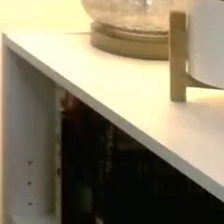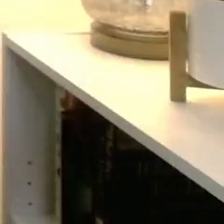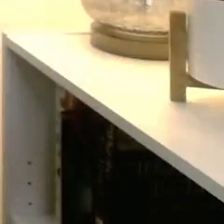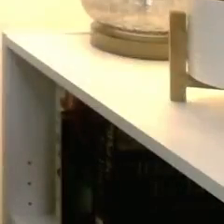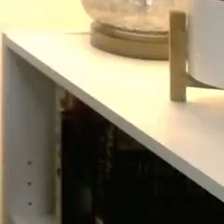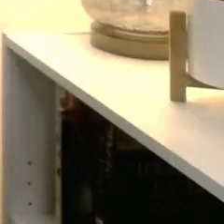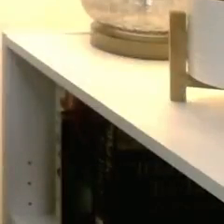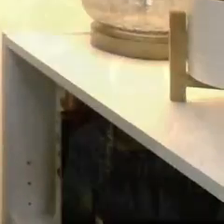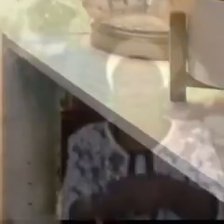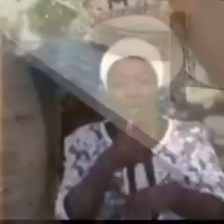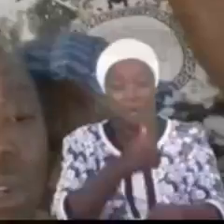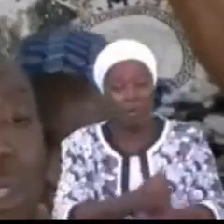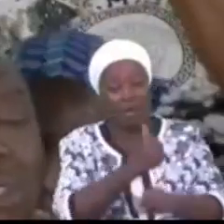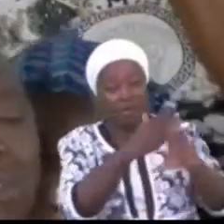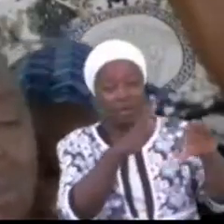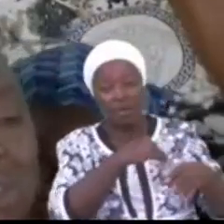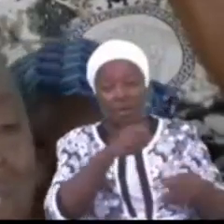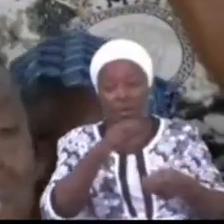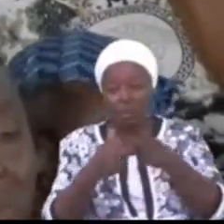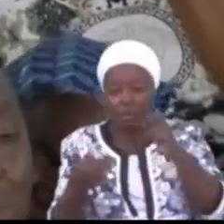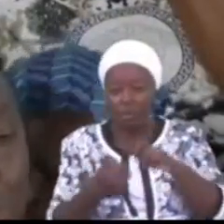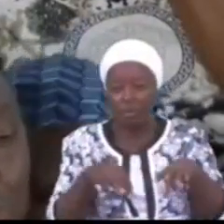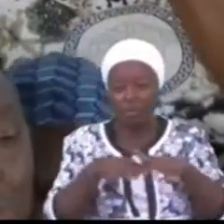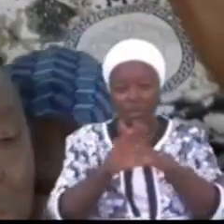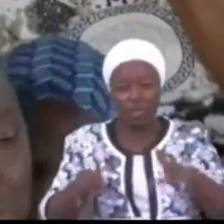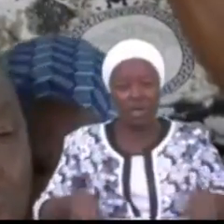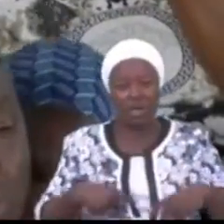Jesus, do not pass me by.